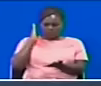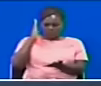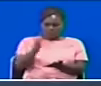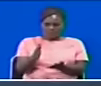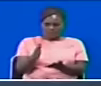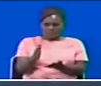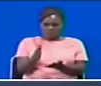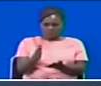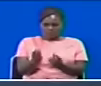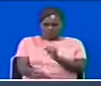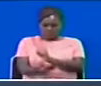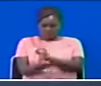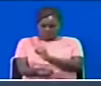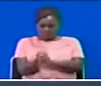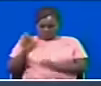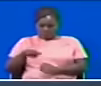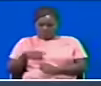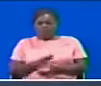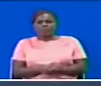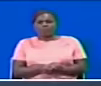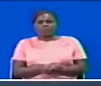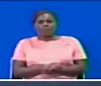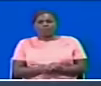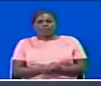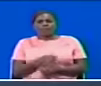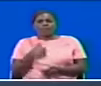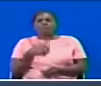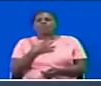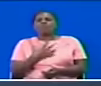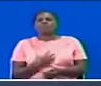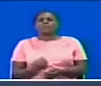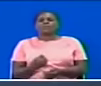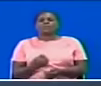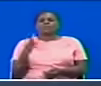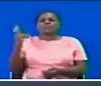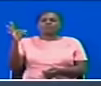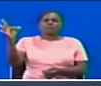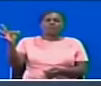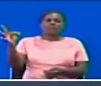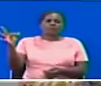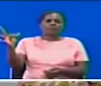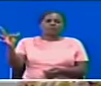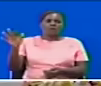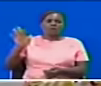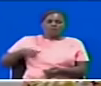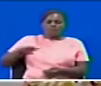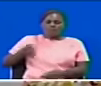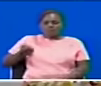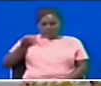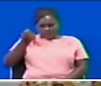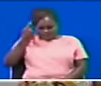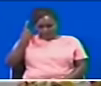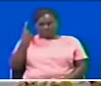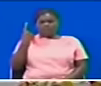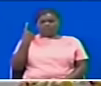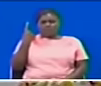our electorate, who are women, is that I would wish, as we move forward, women to understand